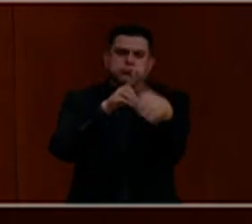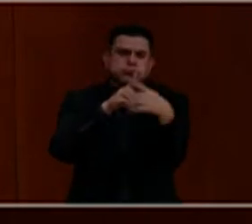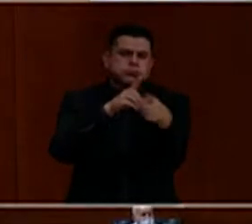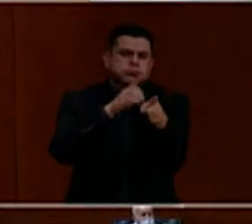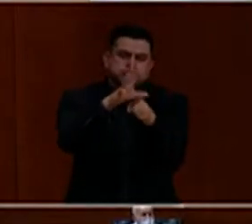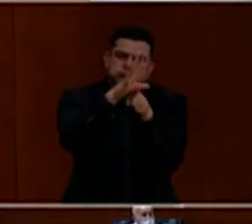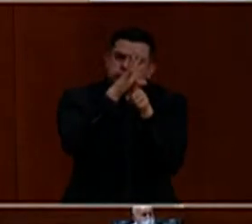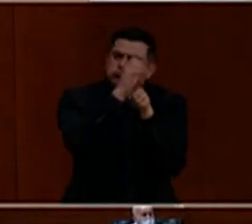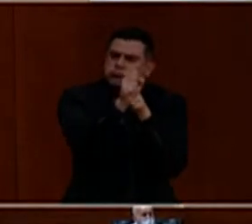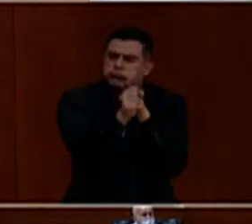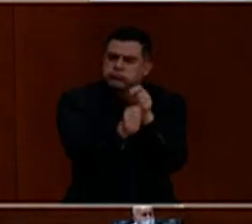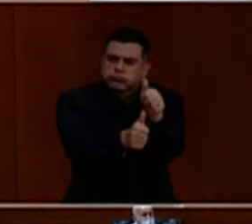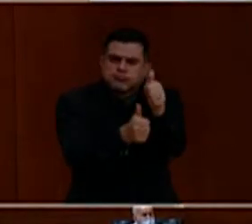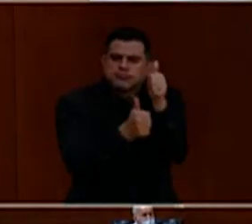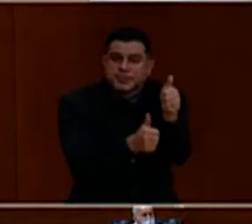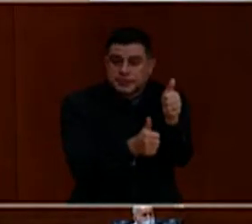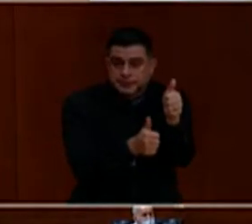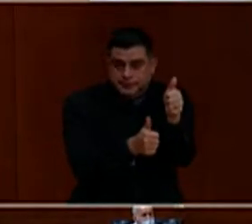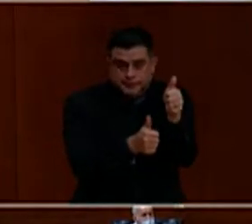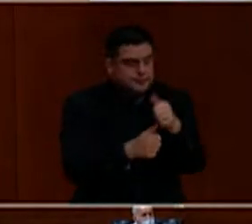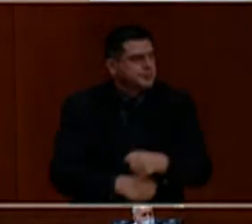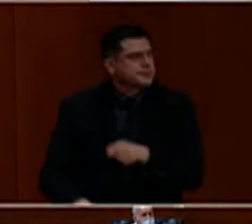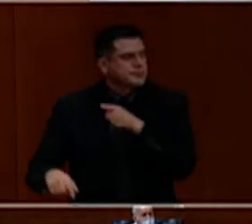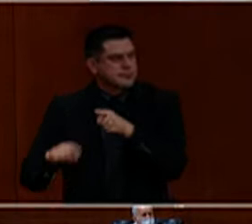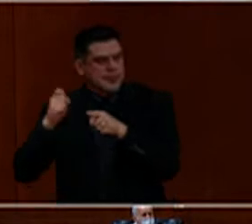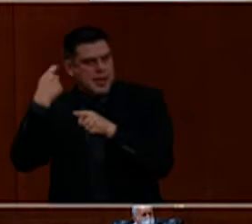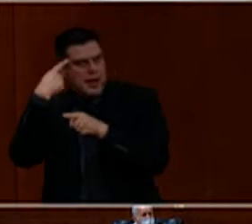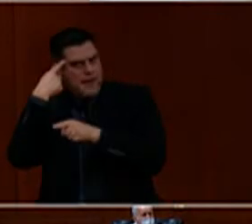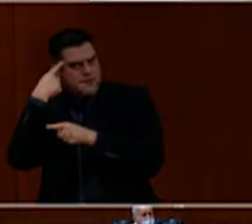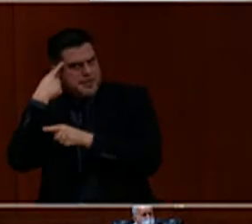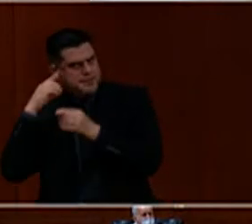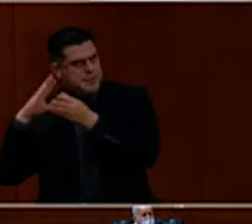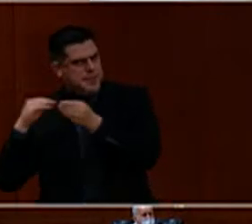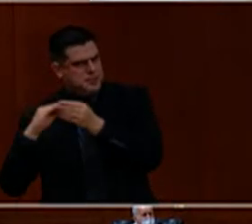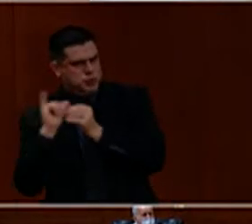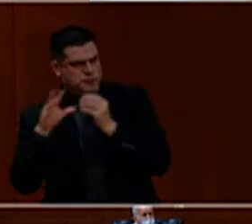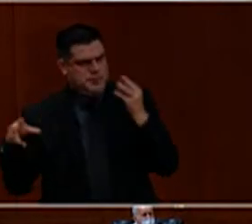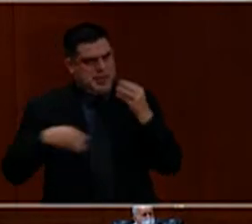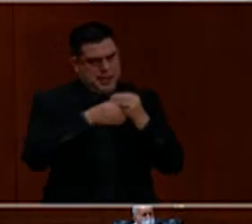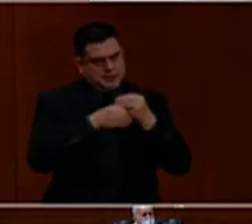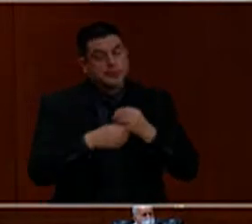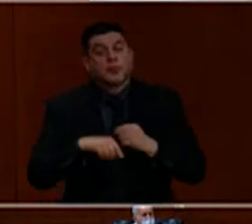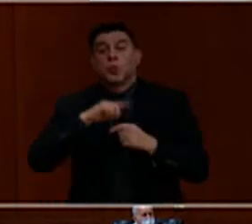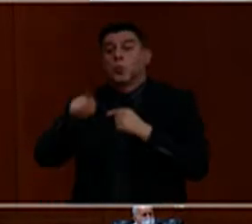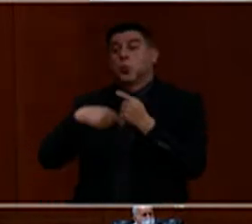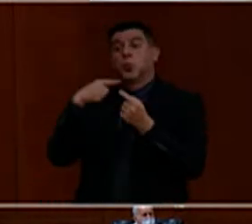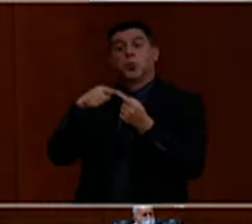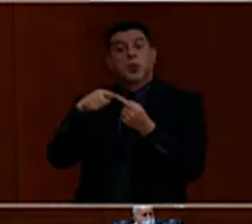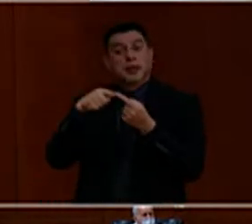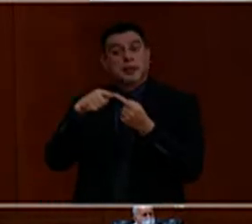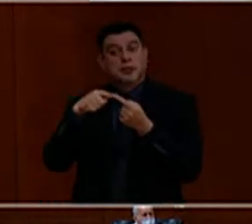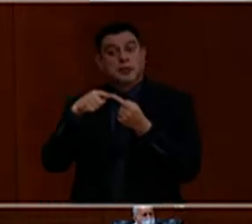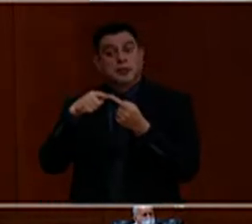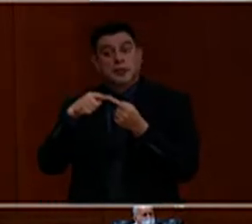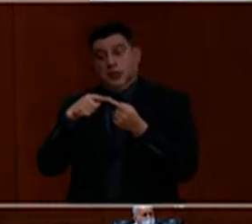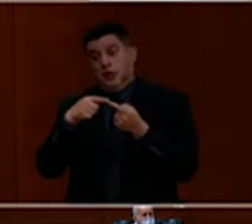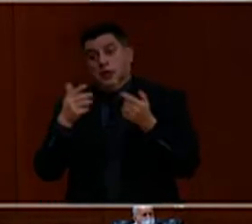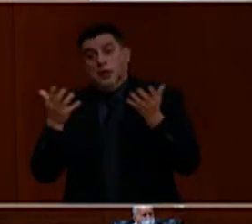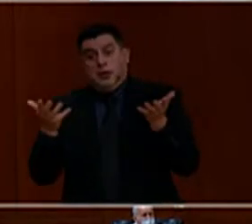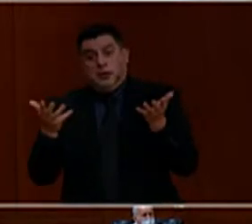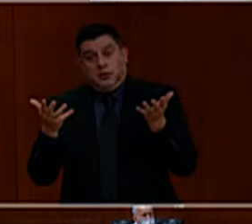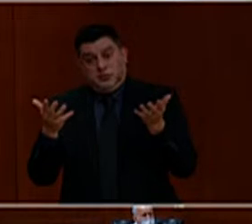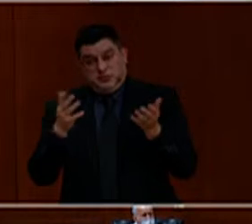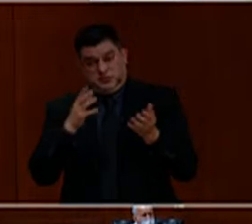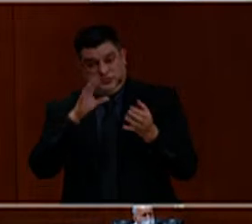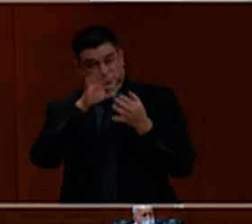let me just point out, when you get reports, of fatalities, it's obviously a tough thing because in every